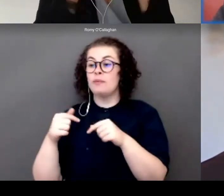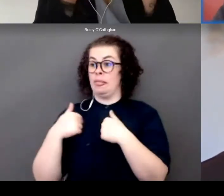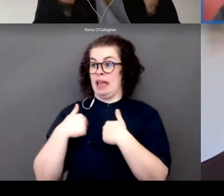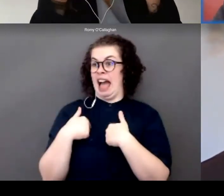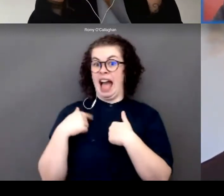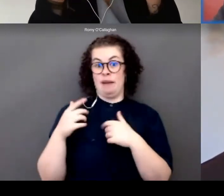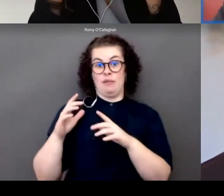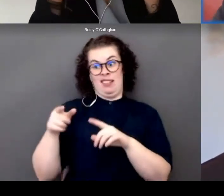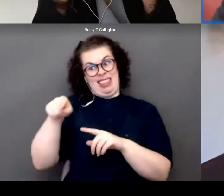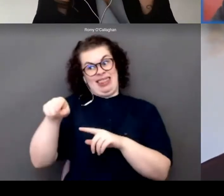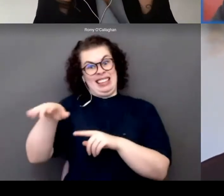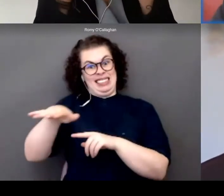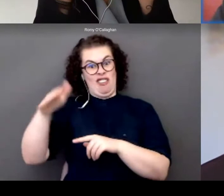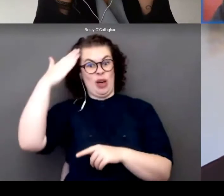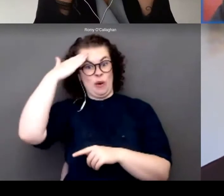were very